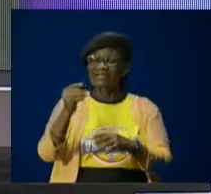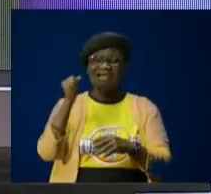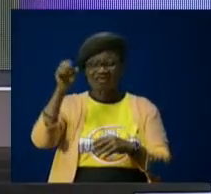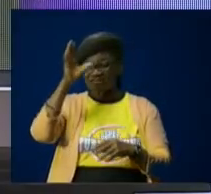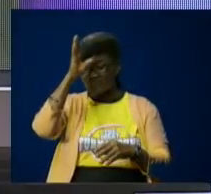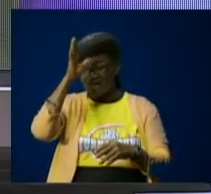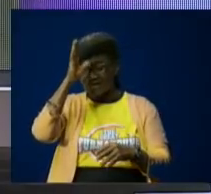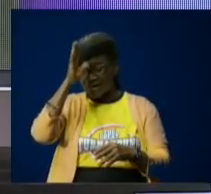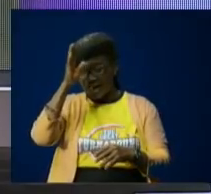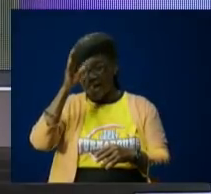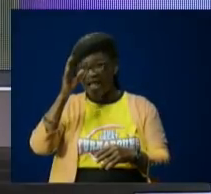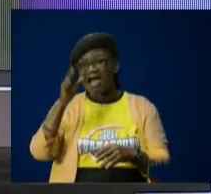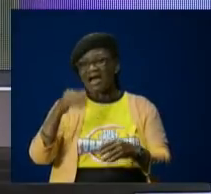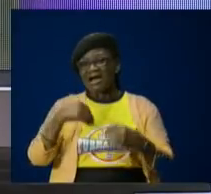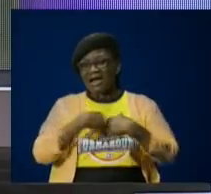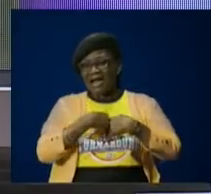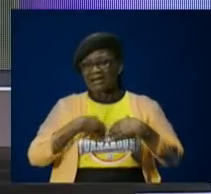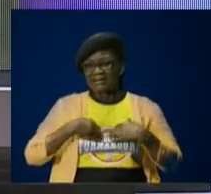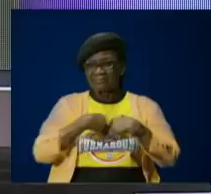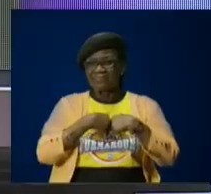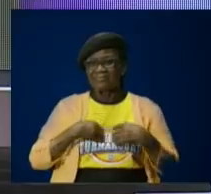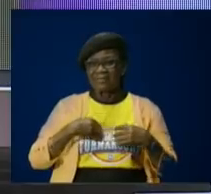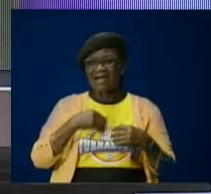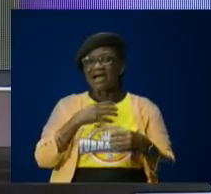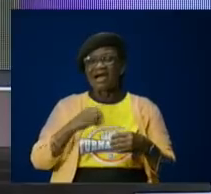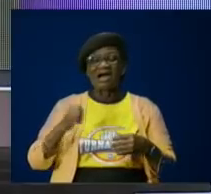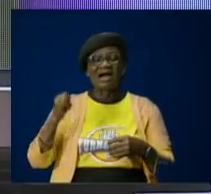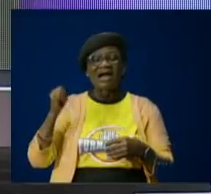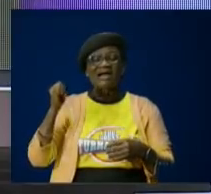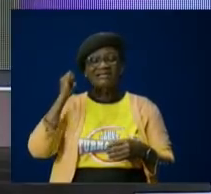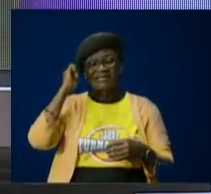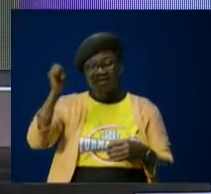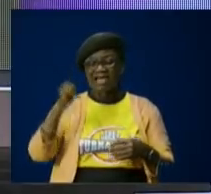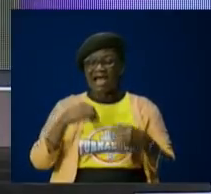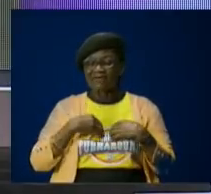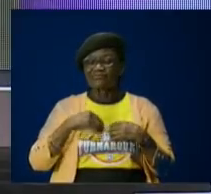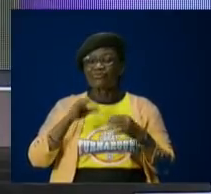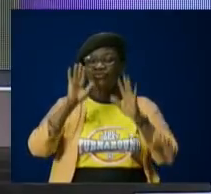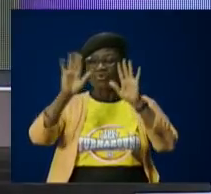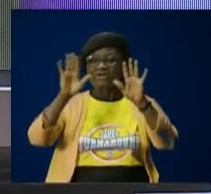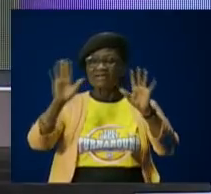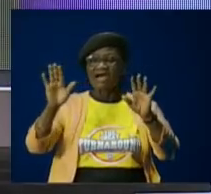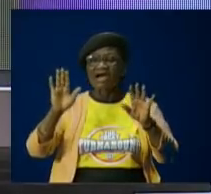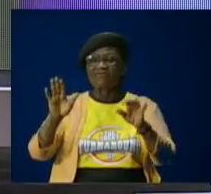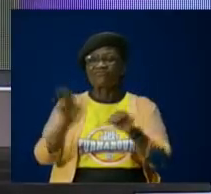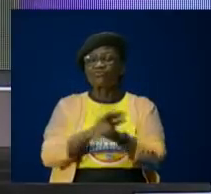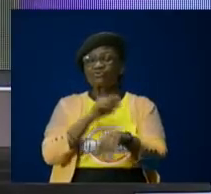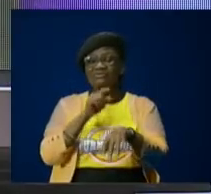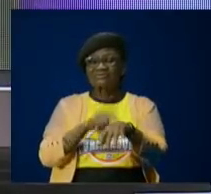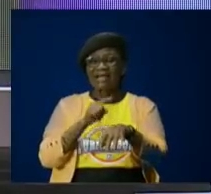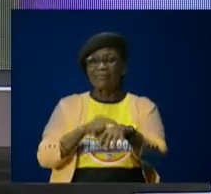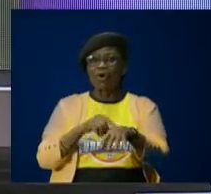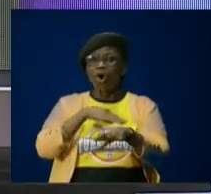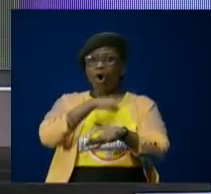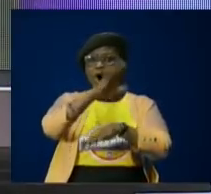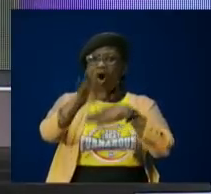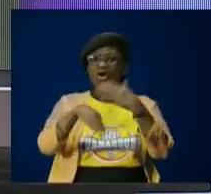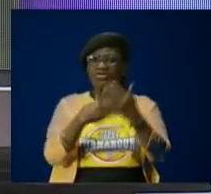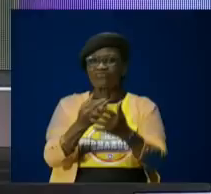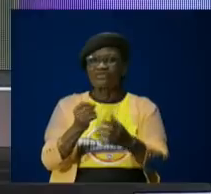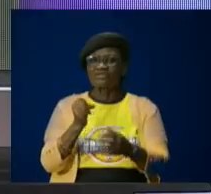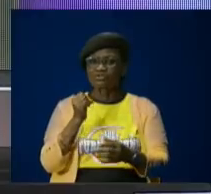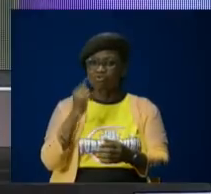his harp, just having a wonderful time. And then all of a sudden,